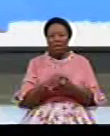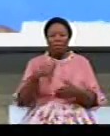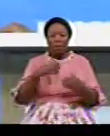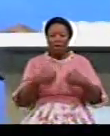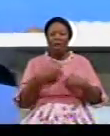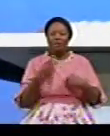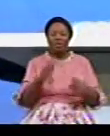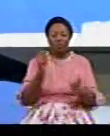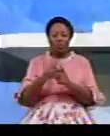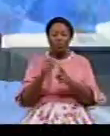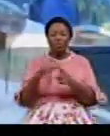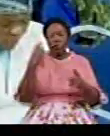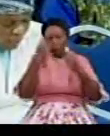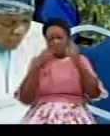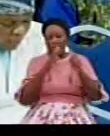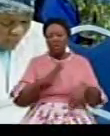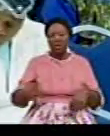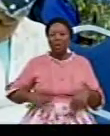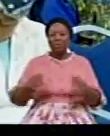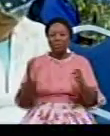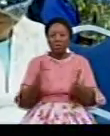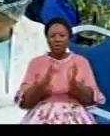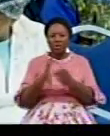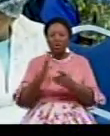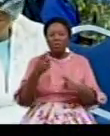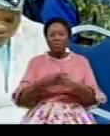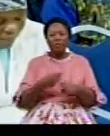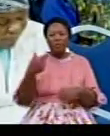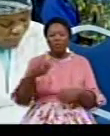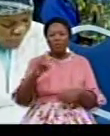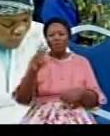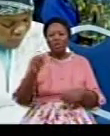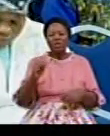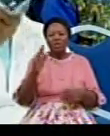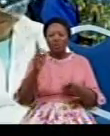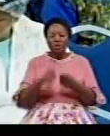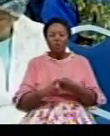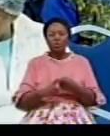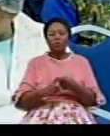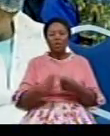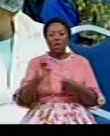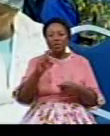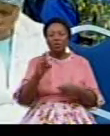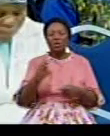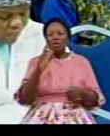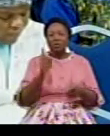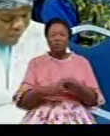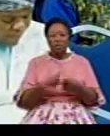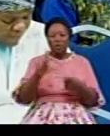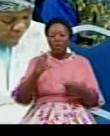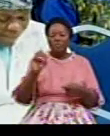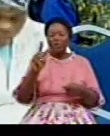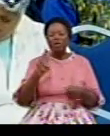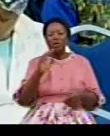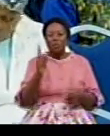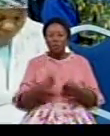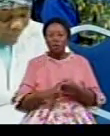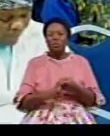says, I cannot fellowship with him. I cannot be with him. I cannot answer his prayer if I